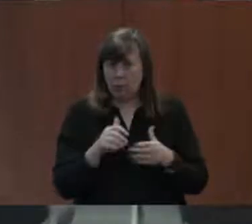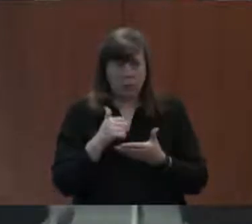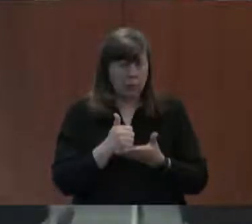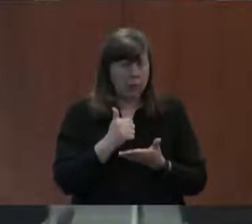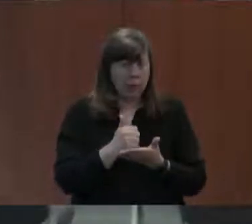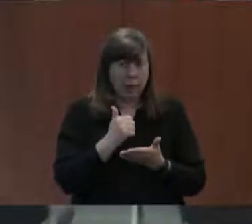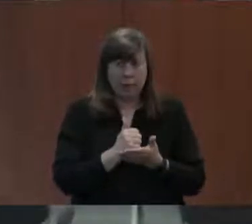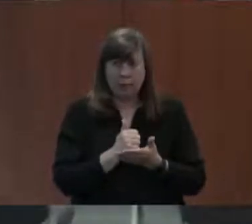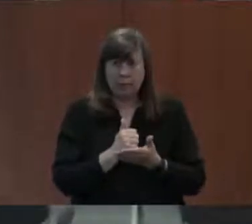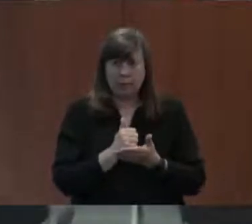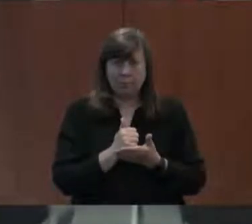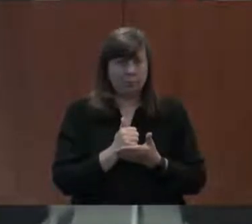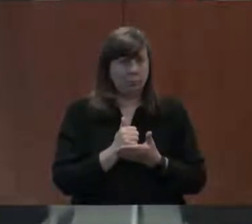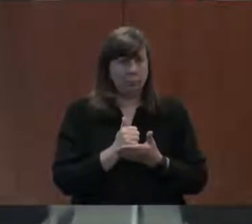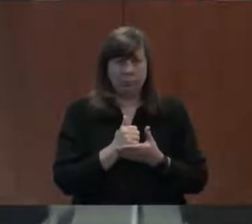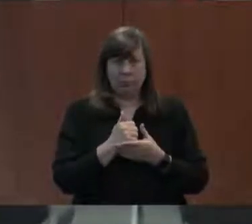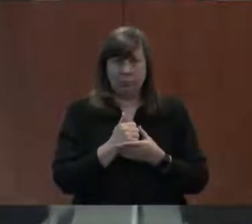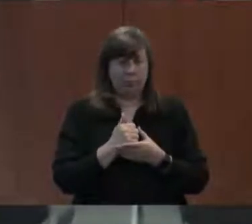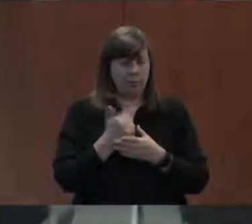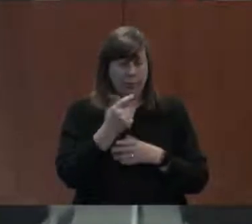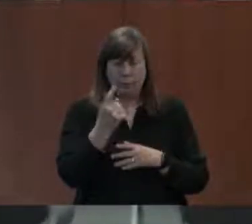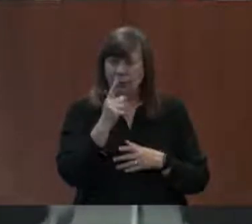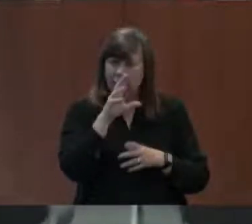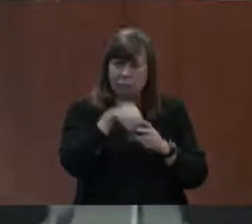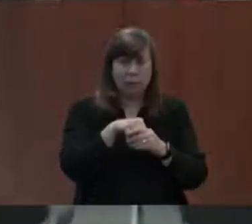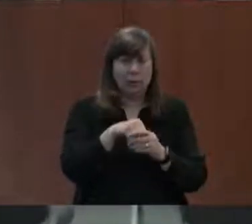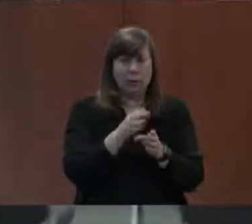help get kids into that track is fantastic.